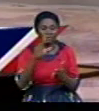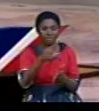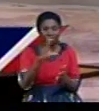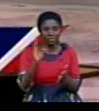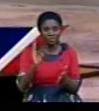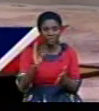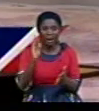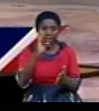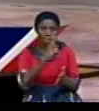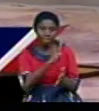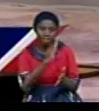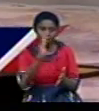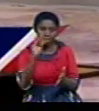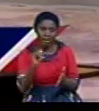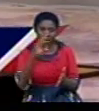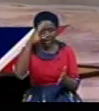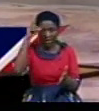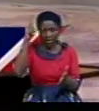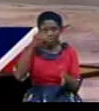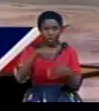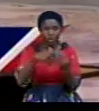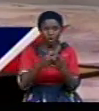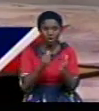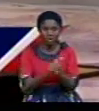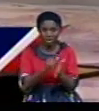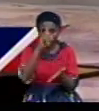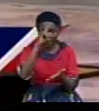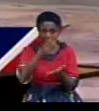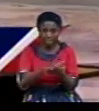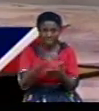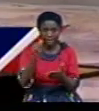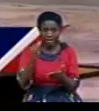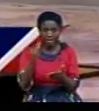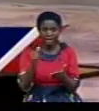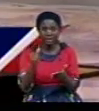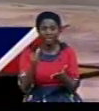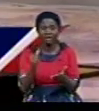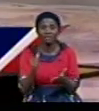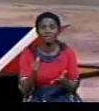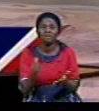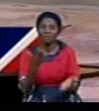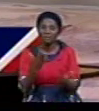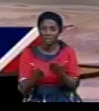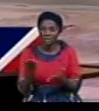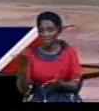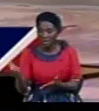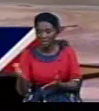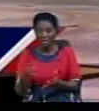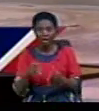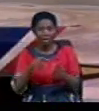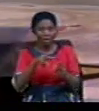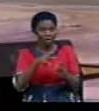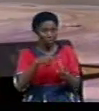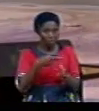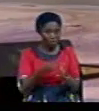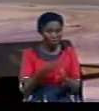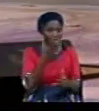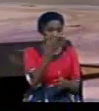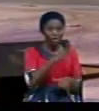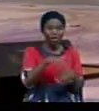believe all that believe whether they are here or there all that believe at that time or at this time